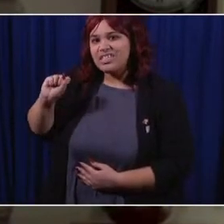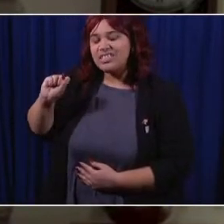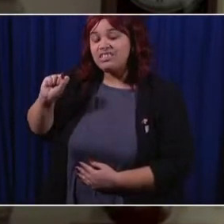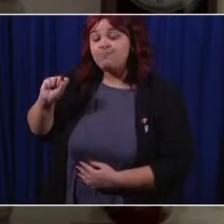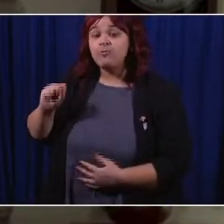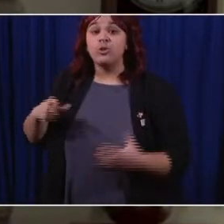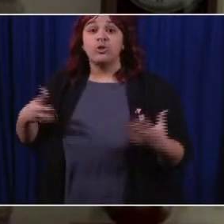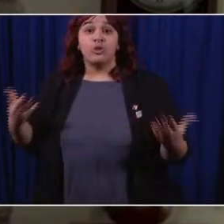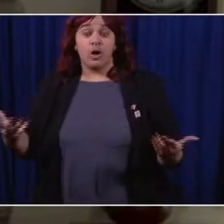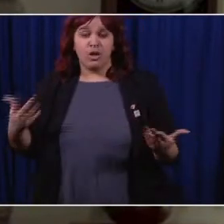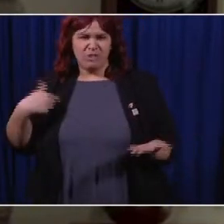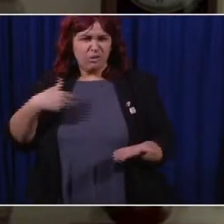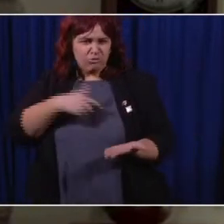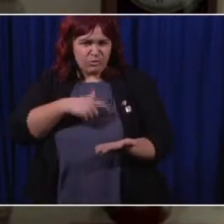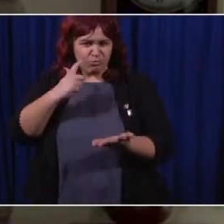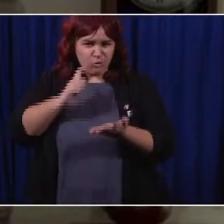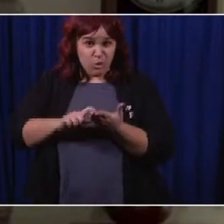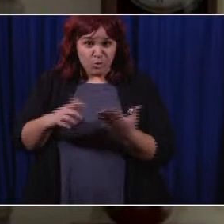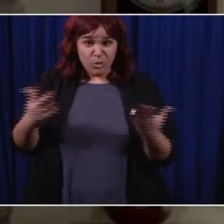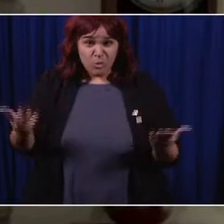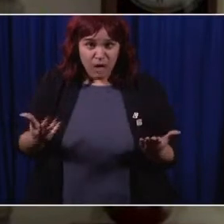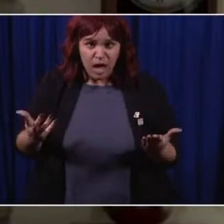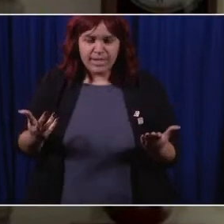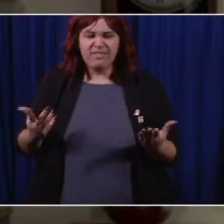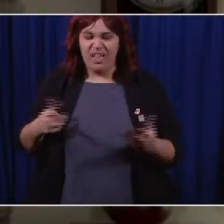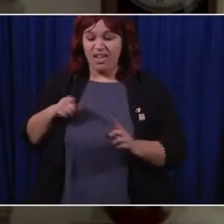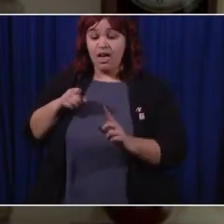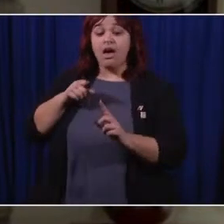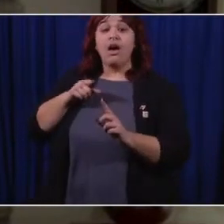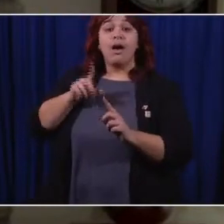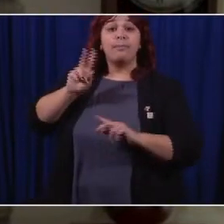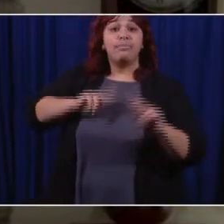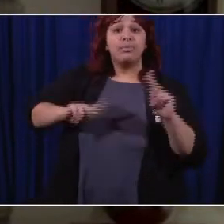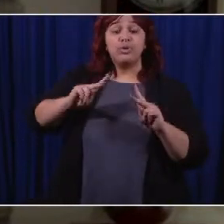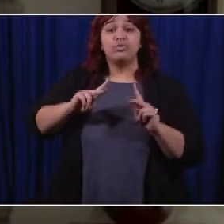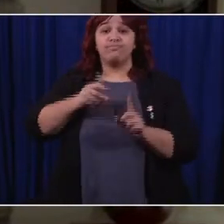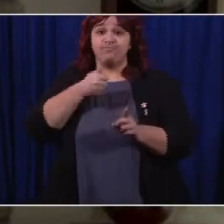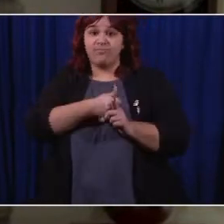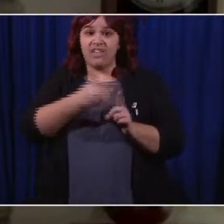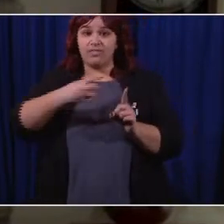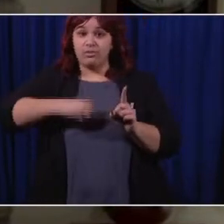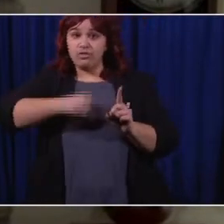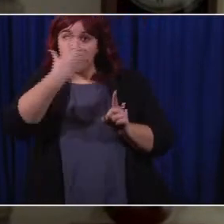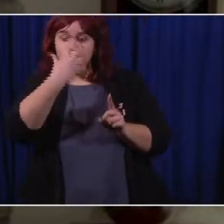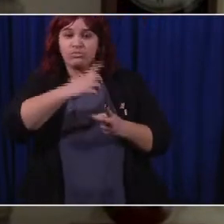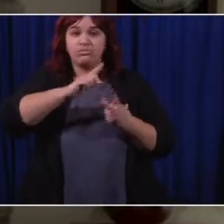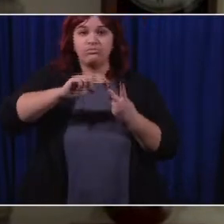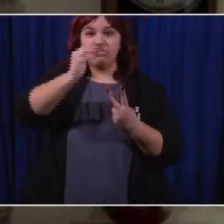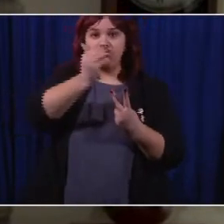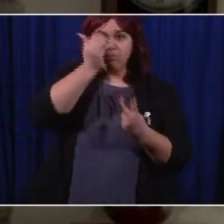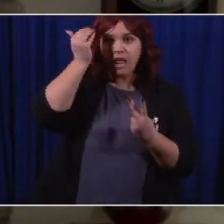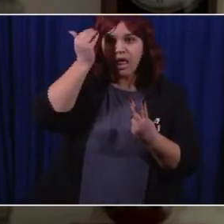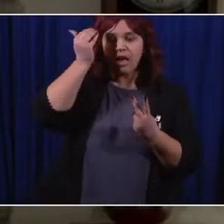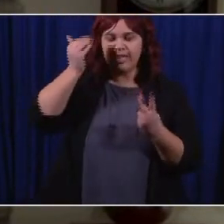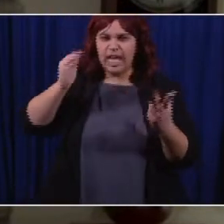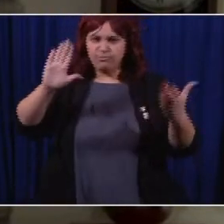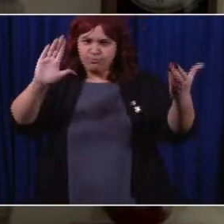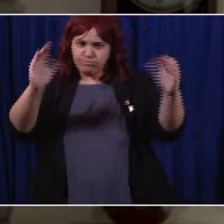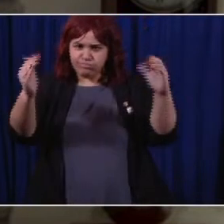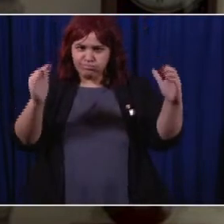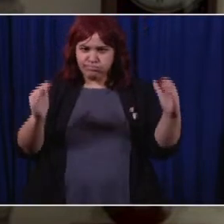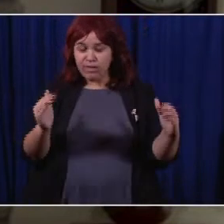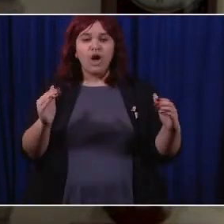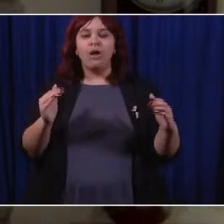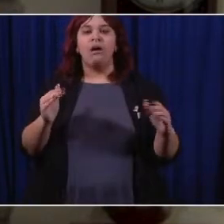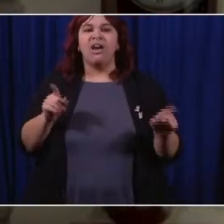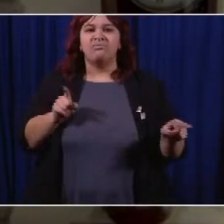infections between people of color and those that were white in Ohio, and higher infections of people of color. Is the state going to